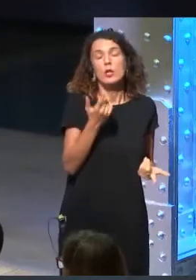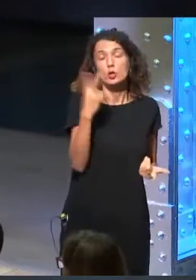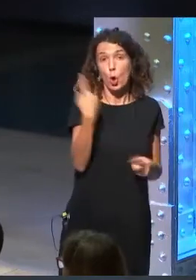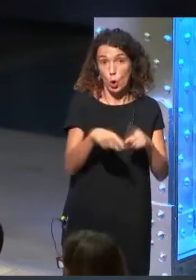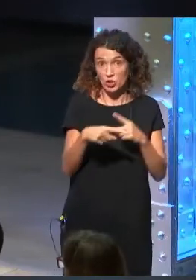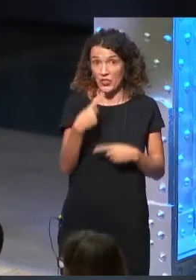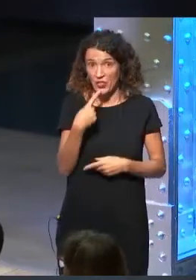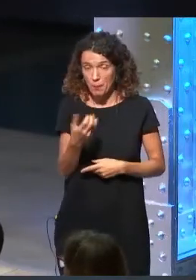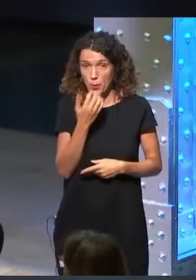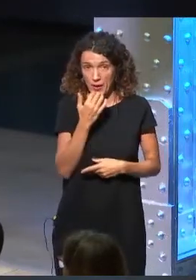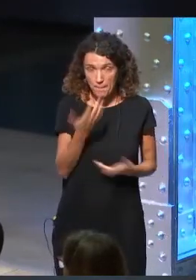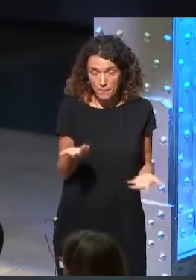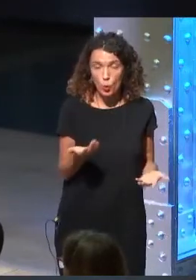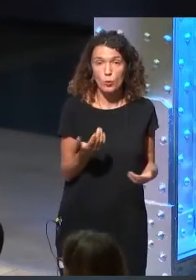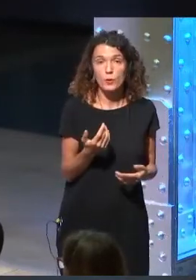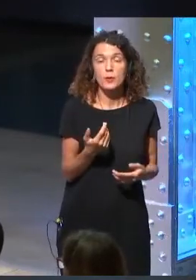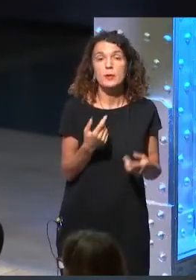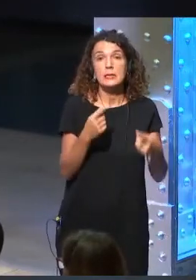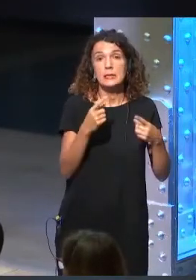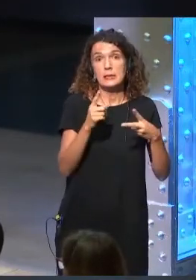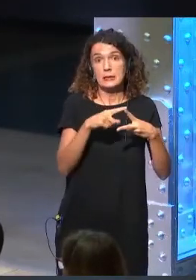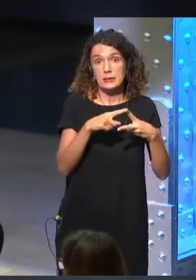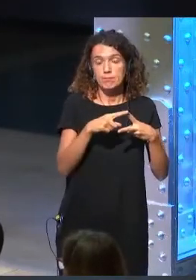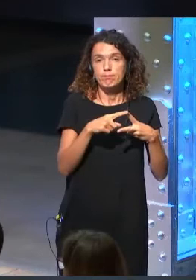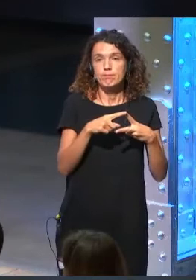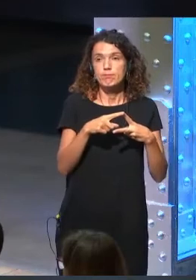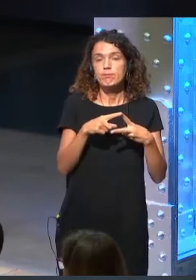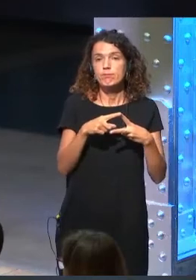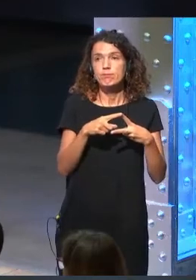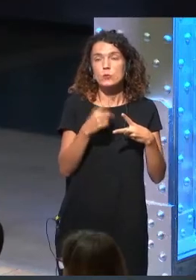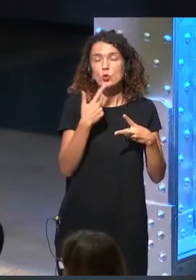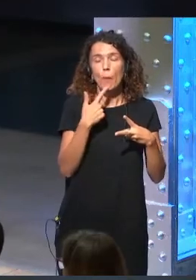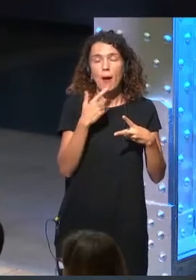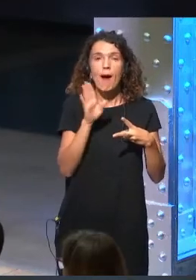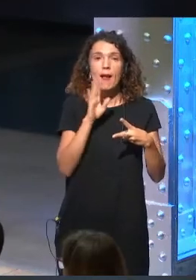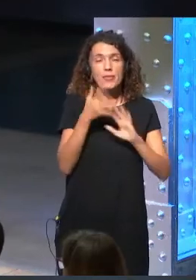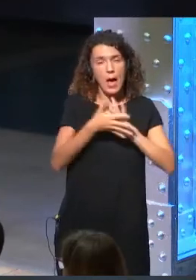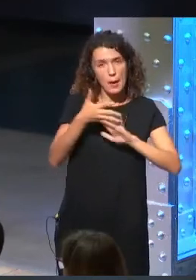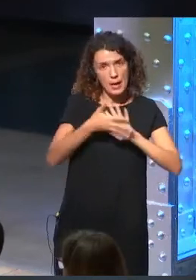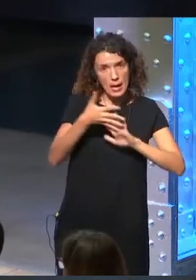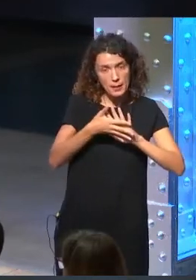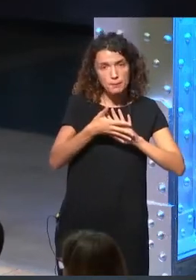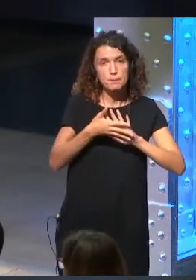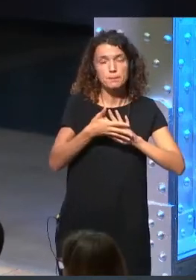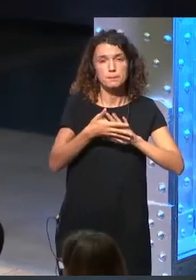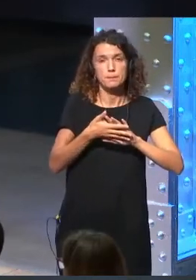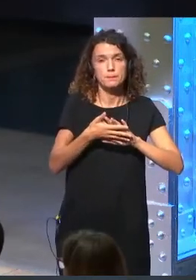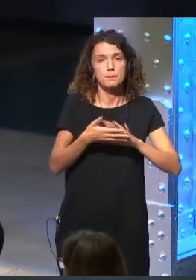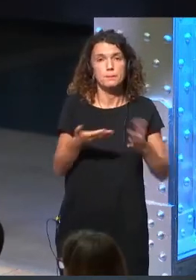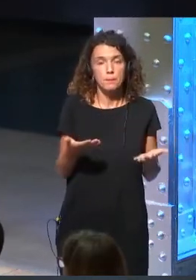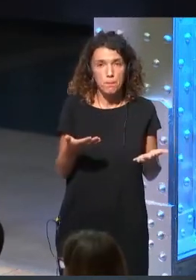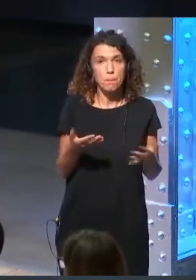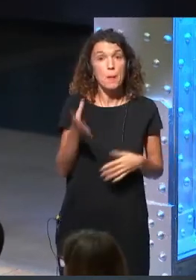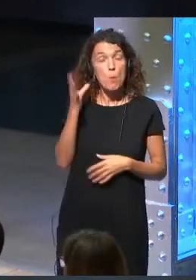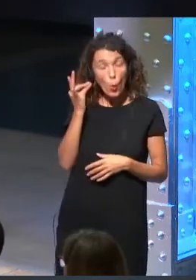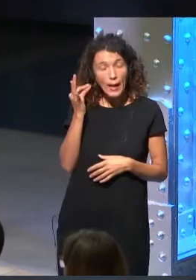is, I think I've been through the idea that it's fine that women are fine, they're powerful in the